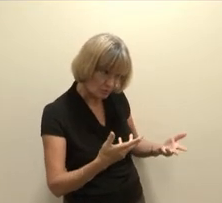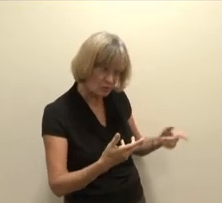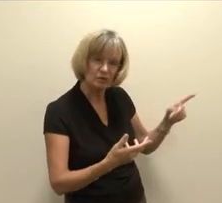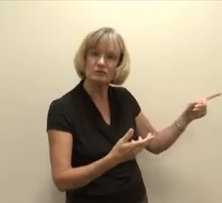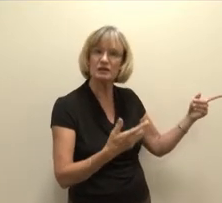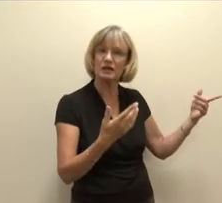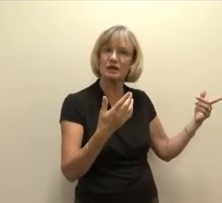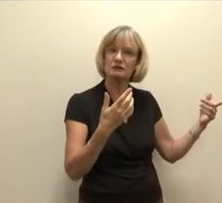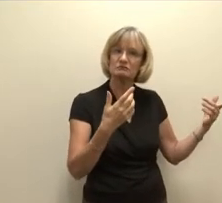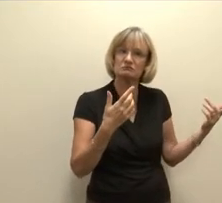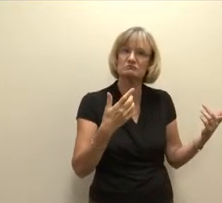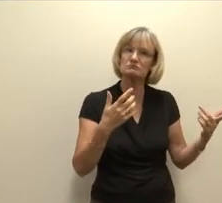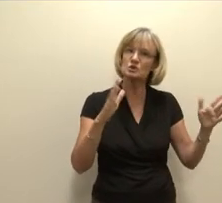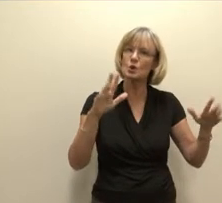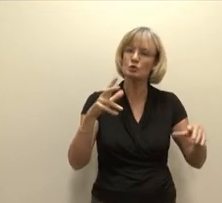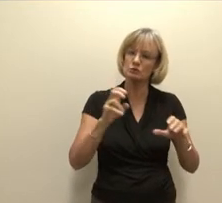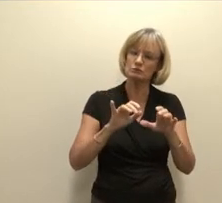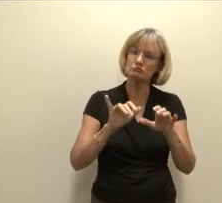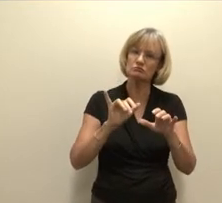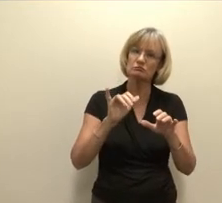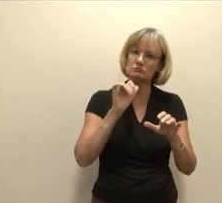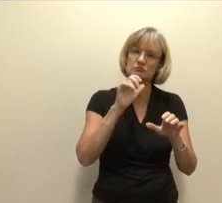motion